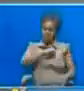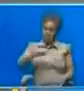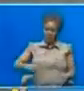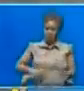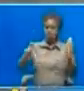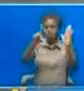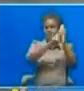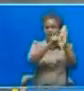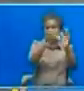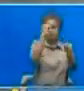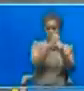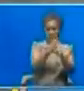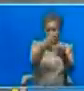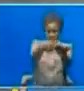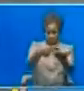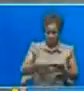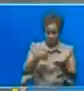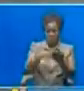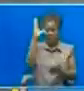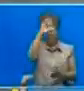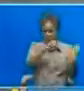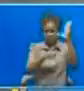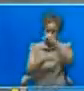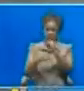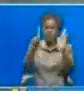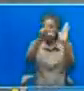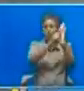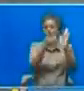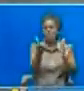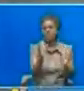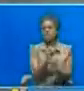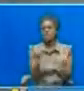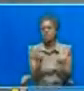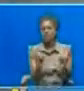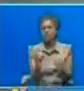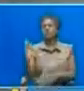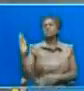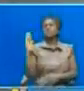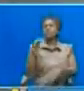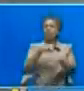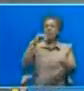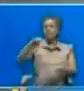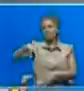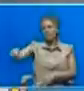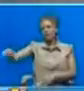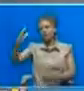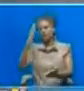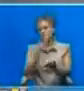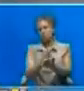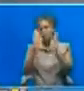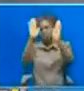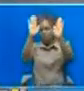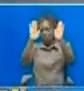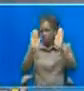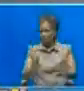legislation, for debate. So assuming we are not even legislating that particular matter, security affects counties. So I think it's important